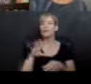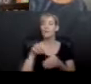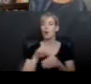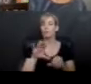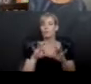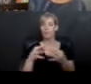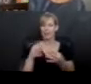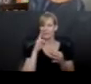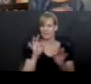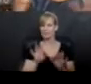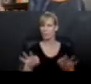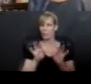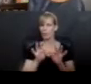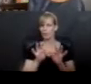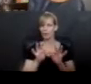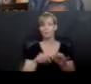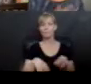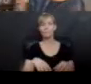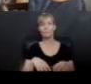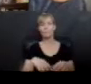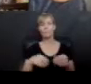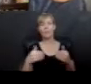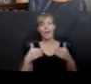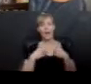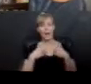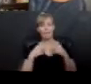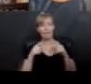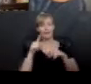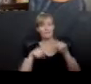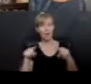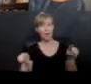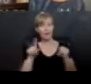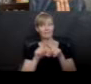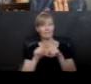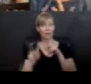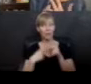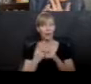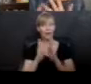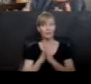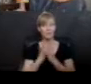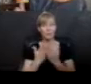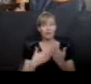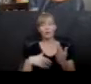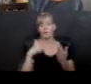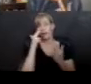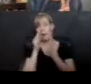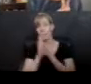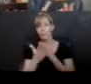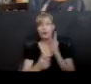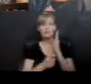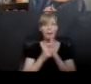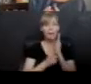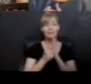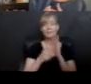important. Having books and a variety of different types of books and reading materials, comic books, magazines, like we said,